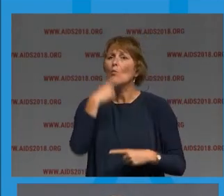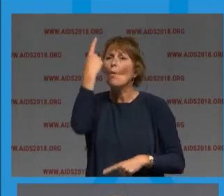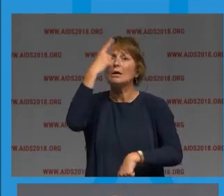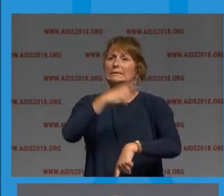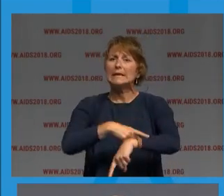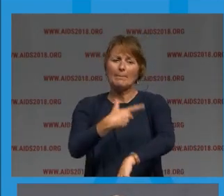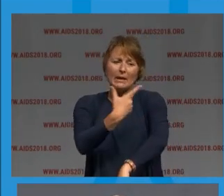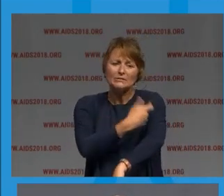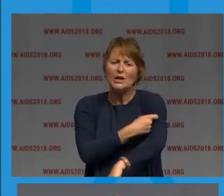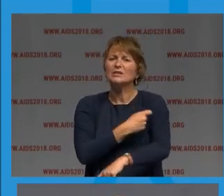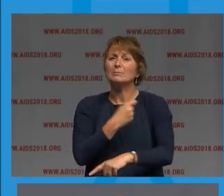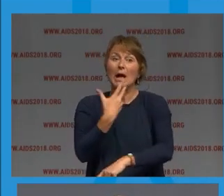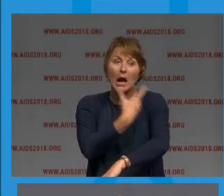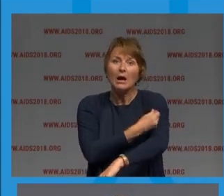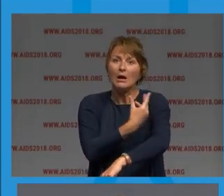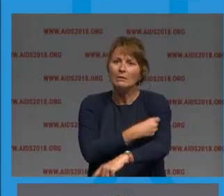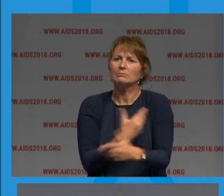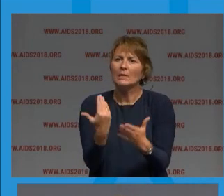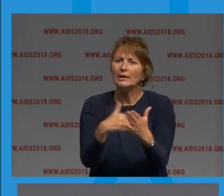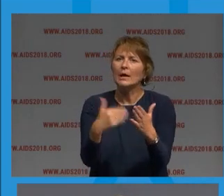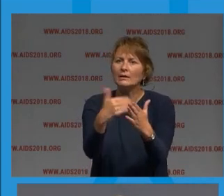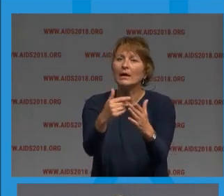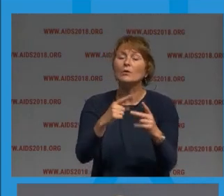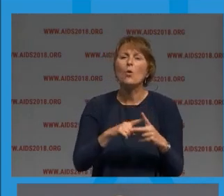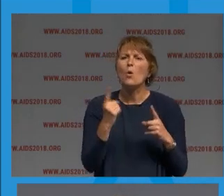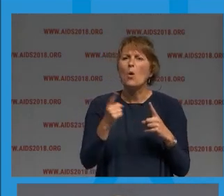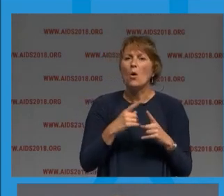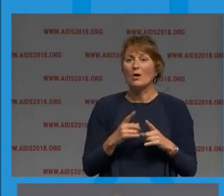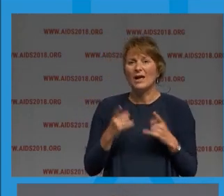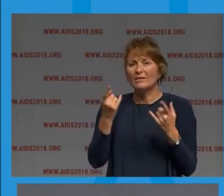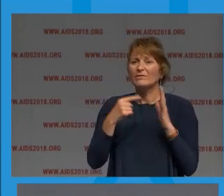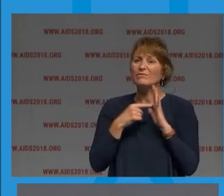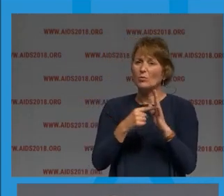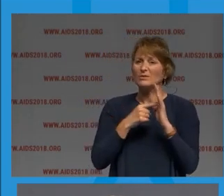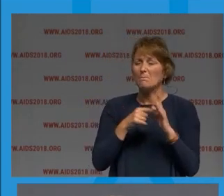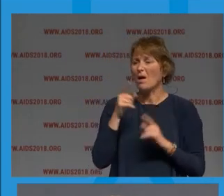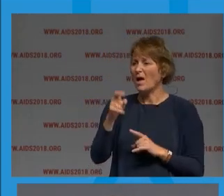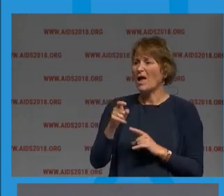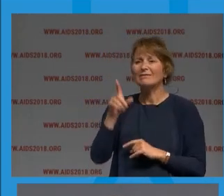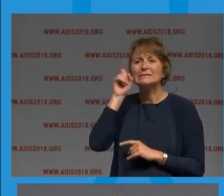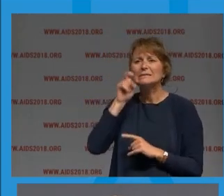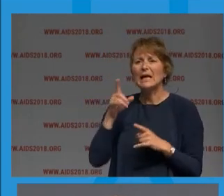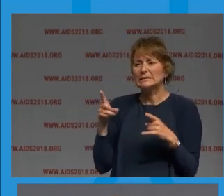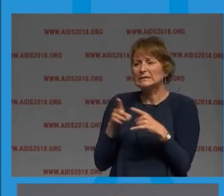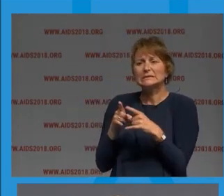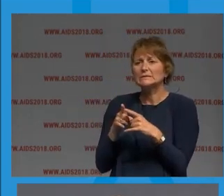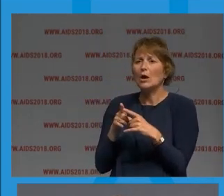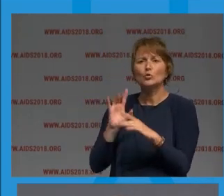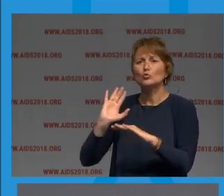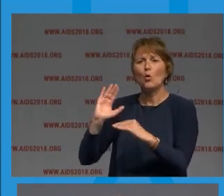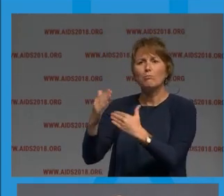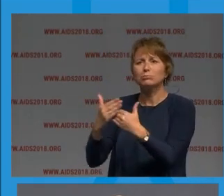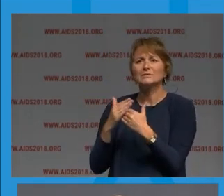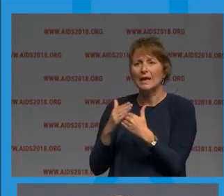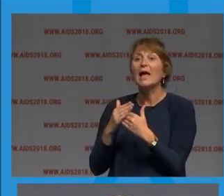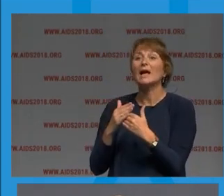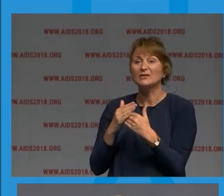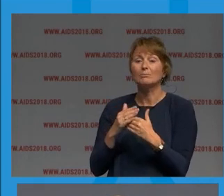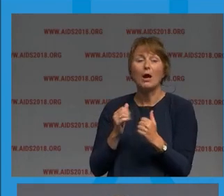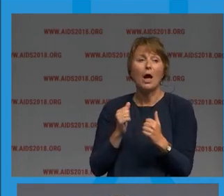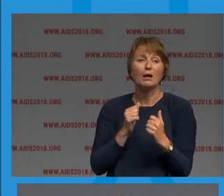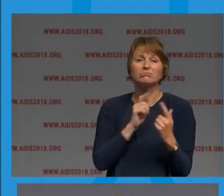increased number of sexual contacts and likeliness of unprotected sex. However, in many countries,